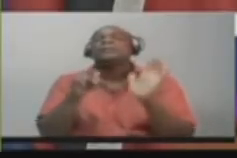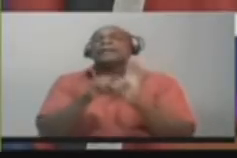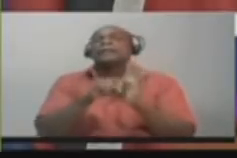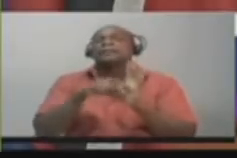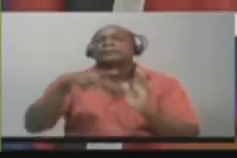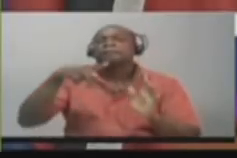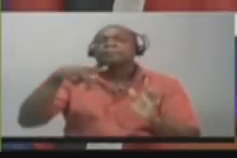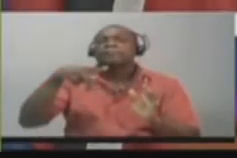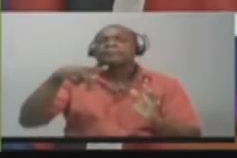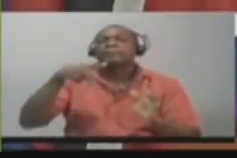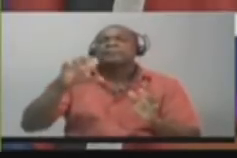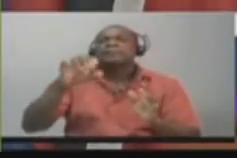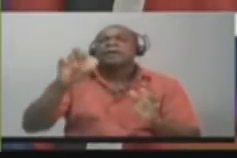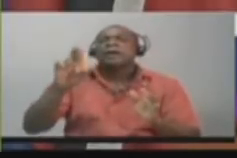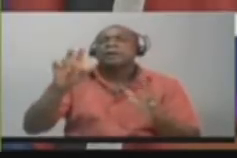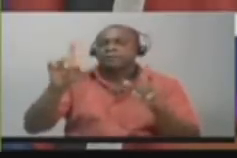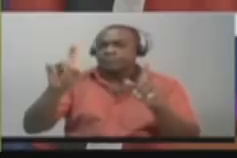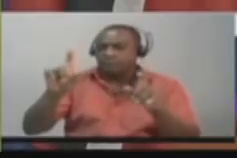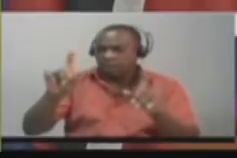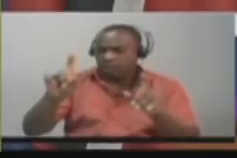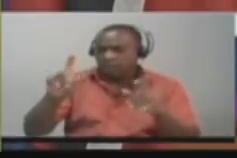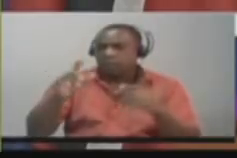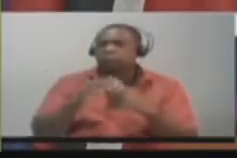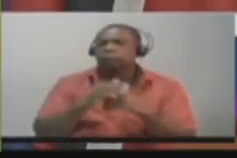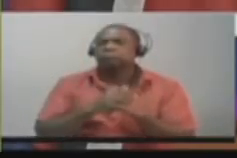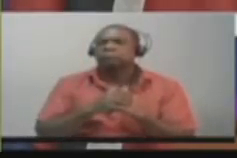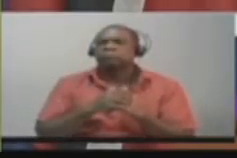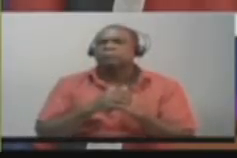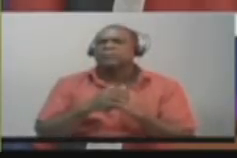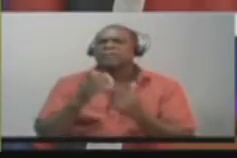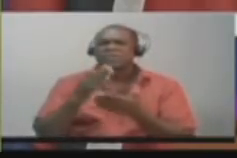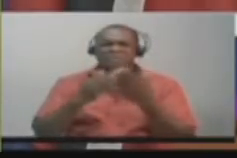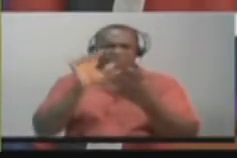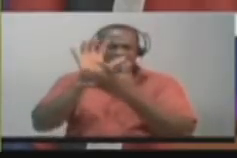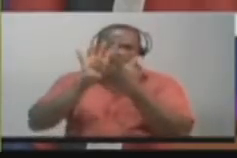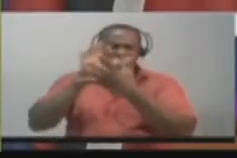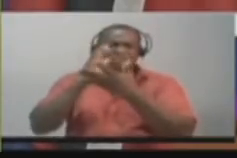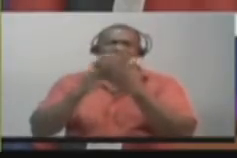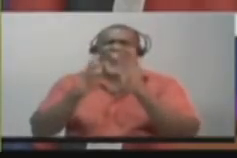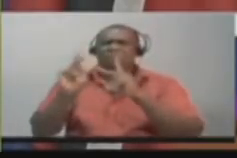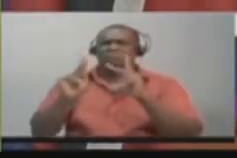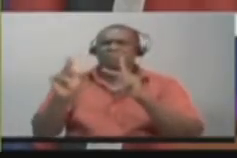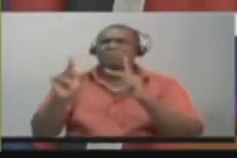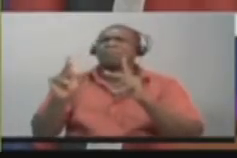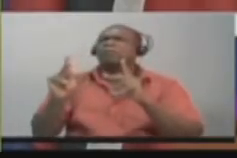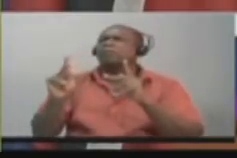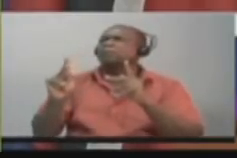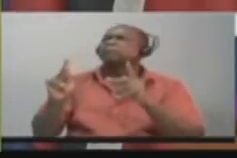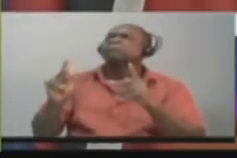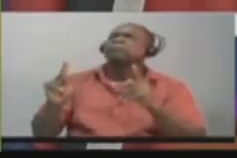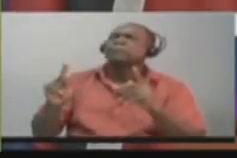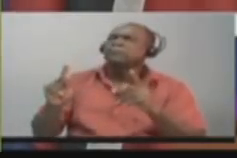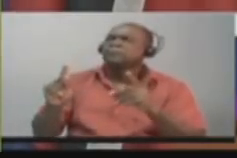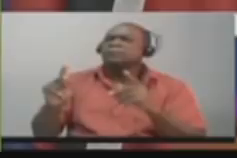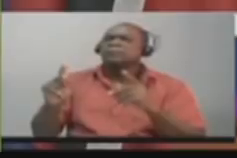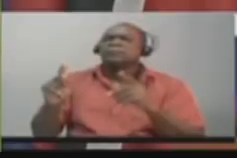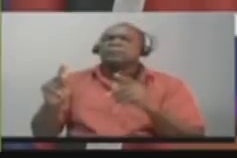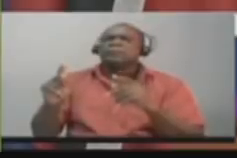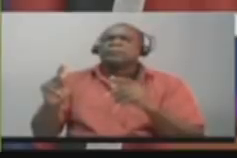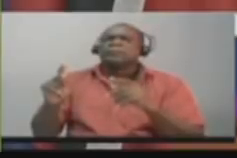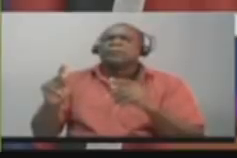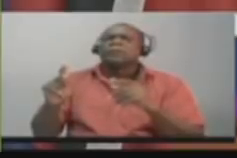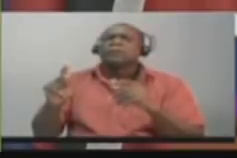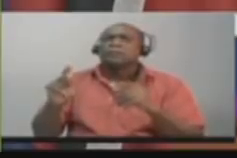minimal confusion. We've had persons reaching out saying that they didn't realize that children were supposed to have negative PCR